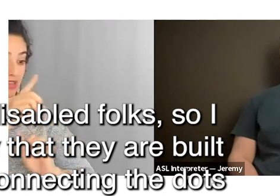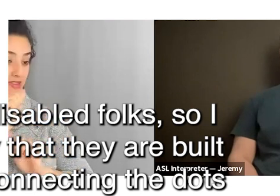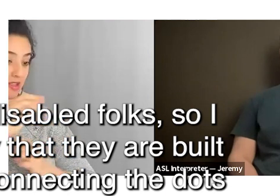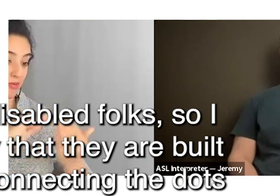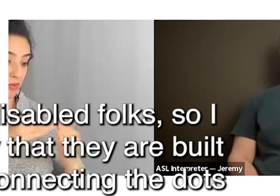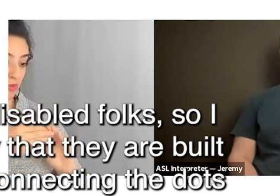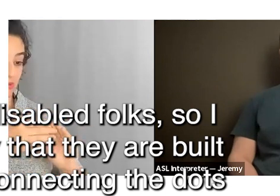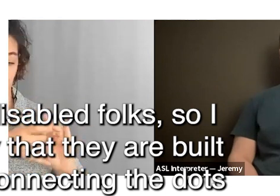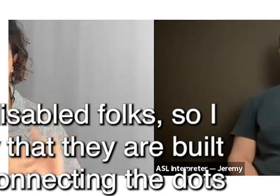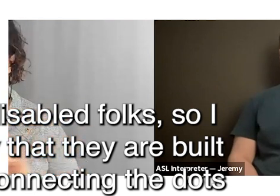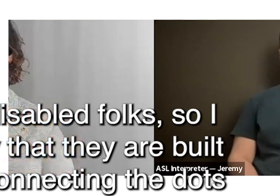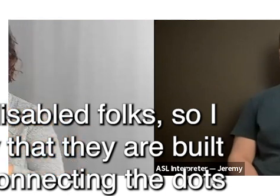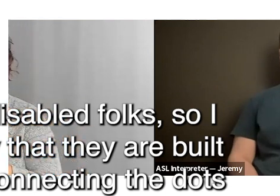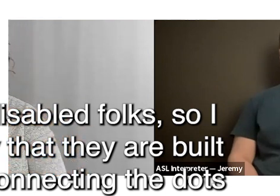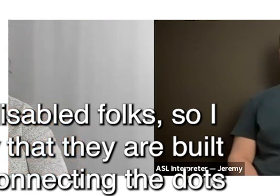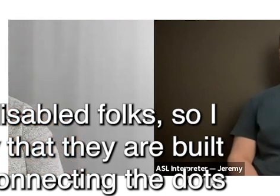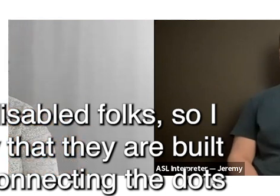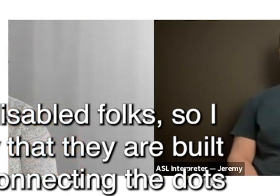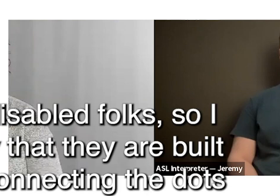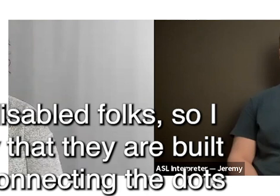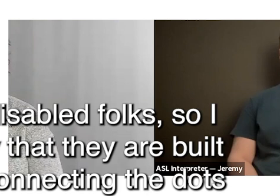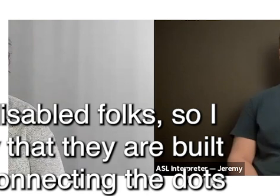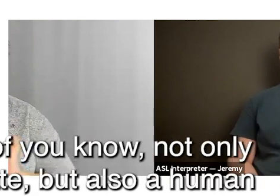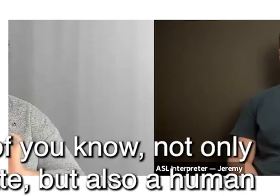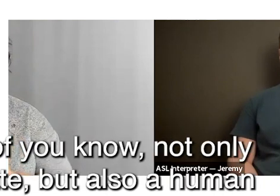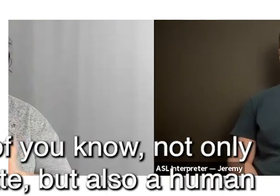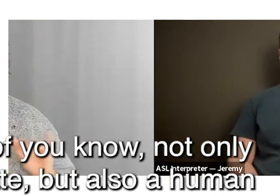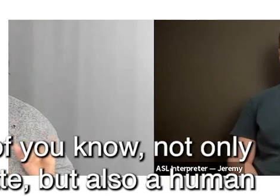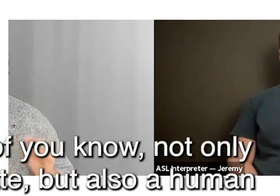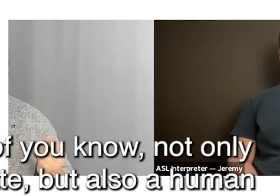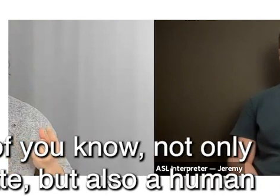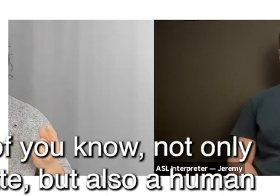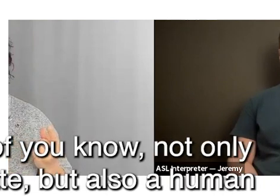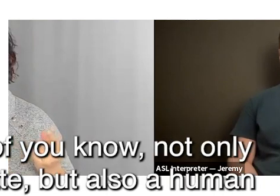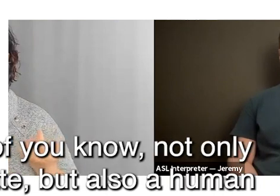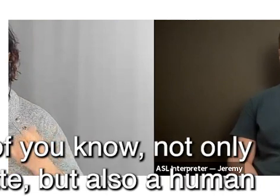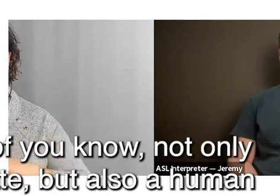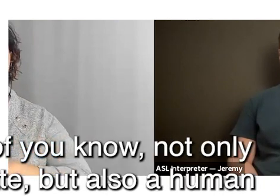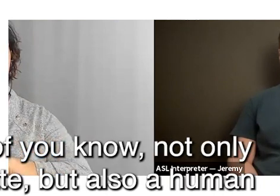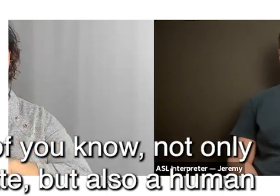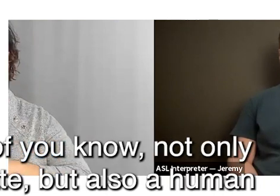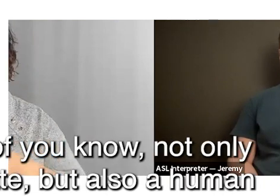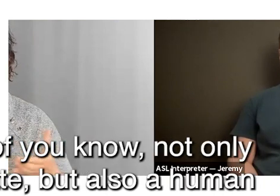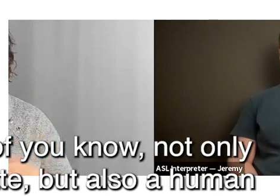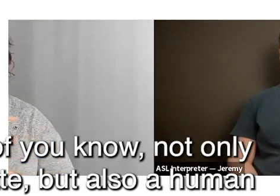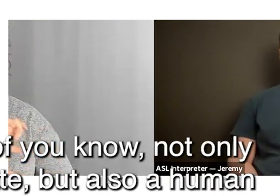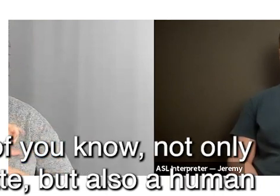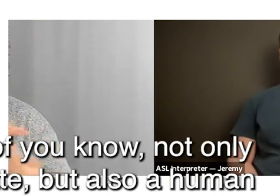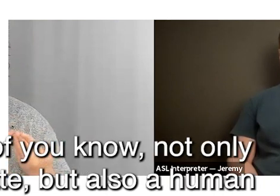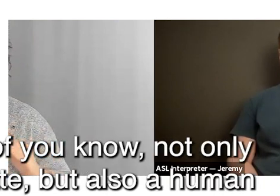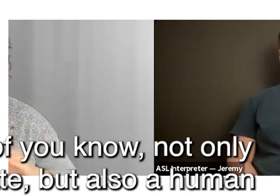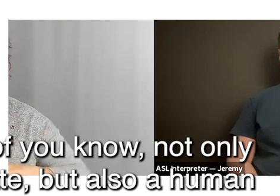community and the police brutality and what they're trying to build in Cup City and the sort of not